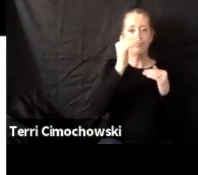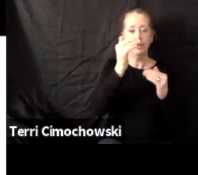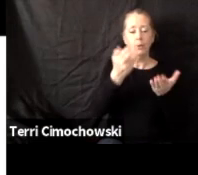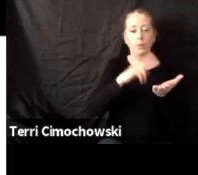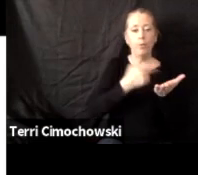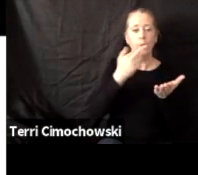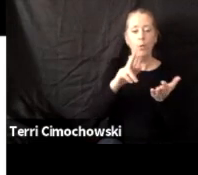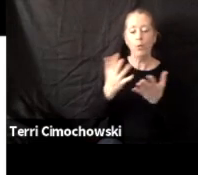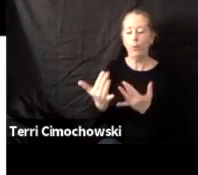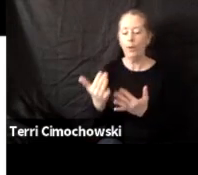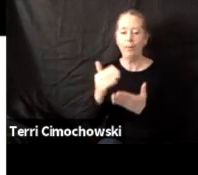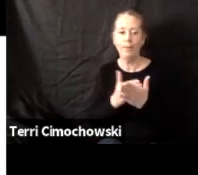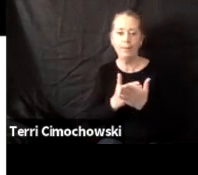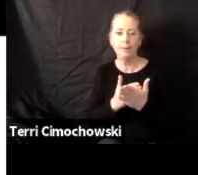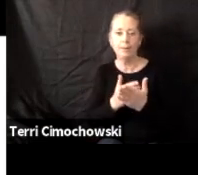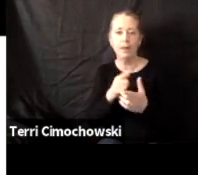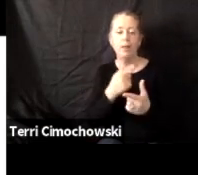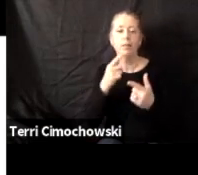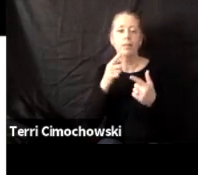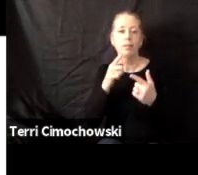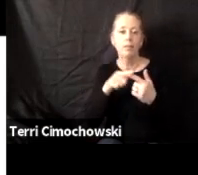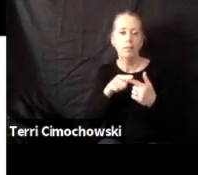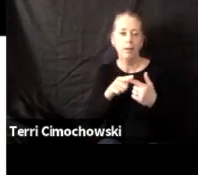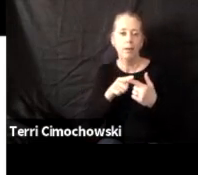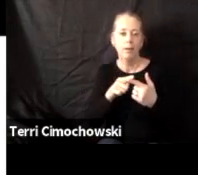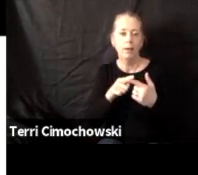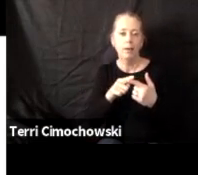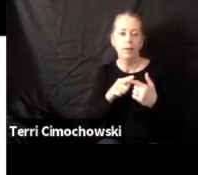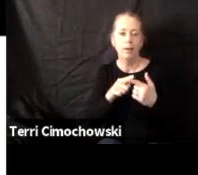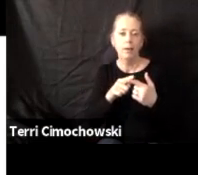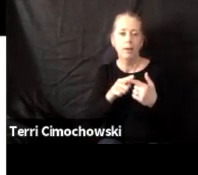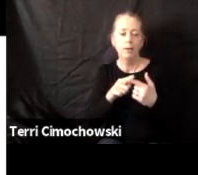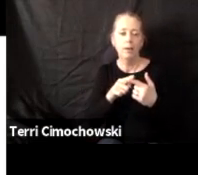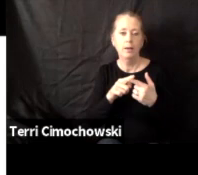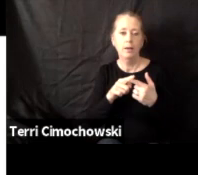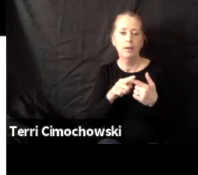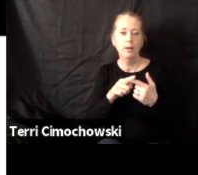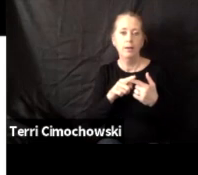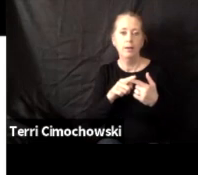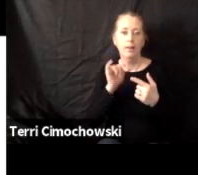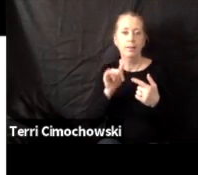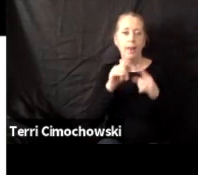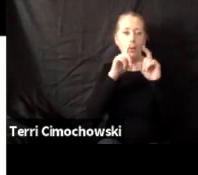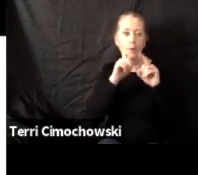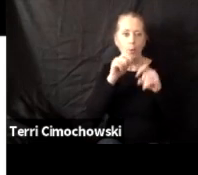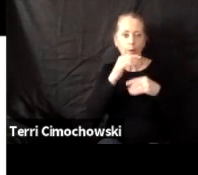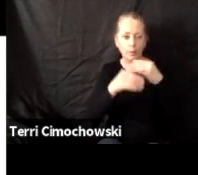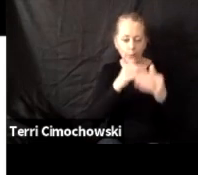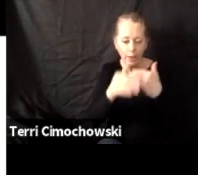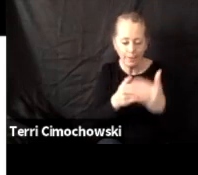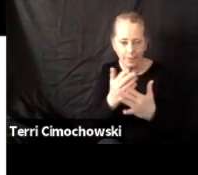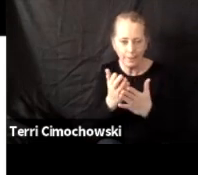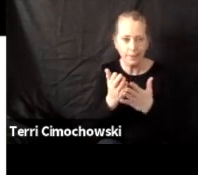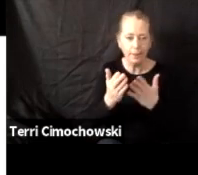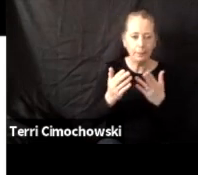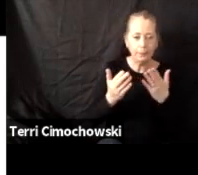to be put on a wait list? And then, the idea of that request process and weighing on those to